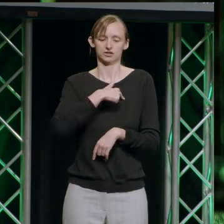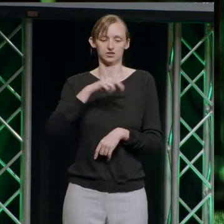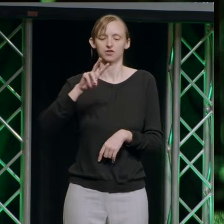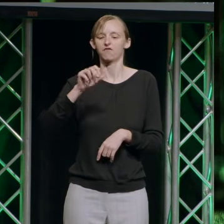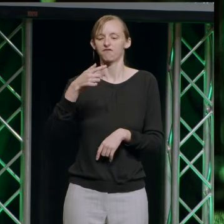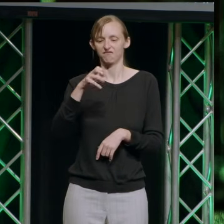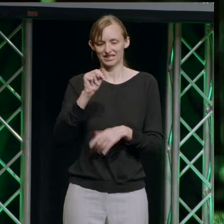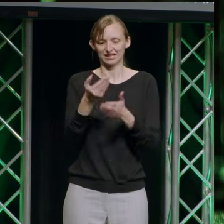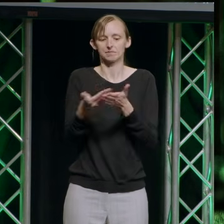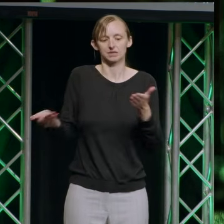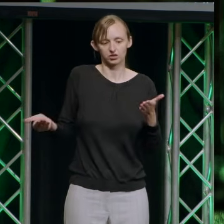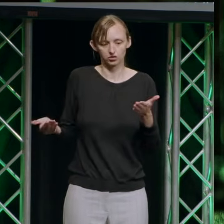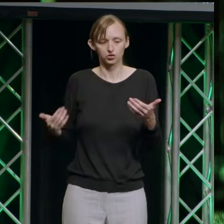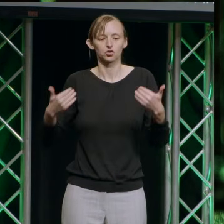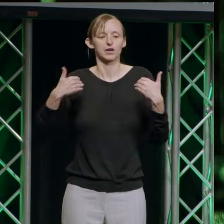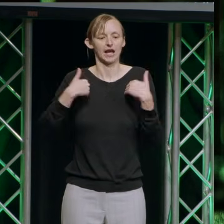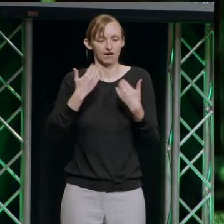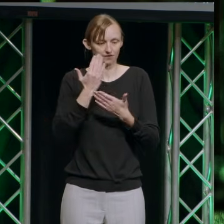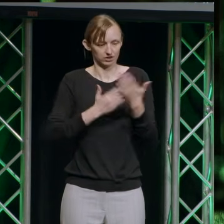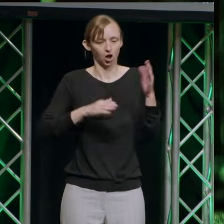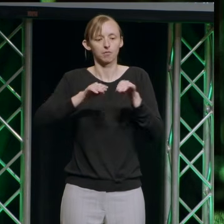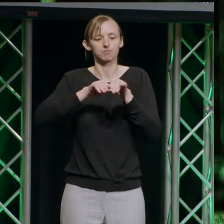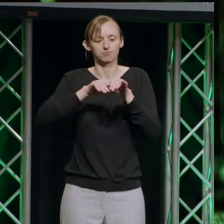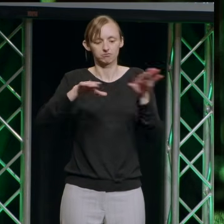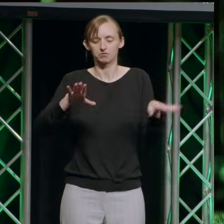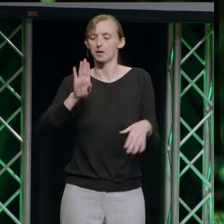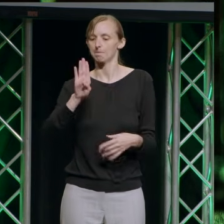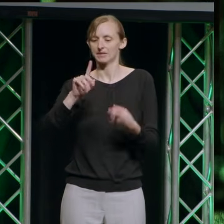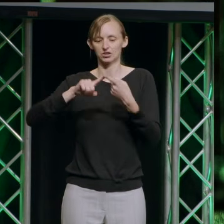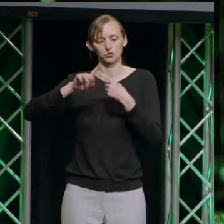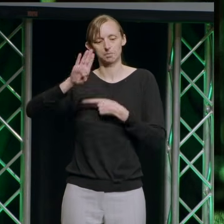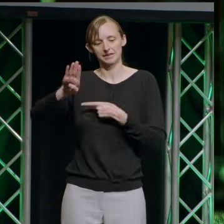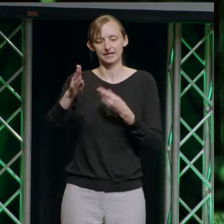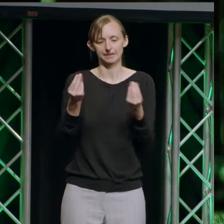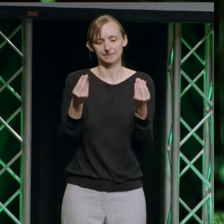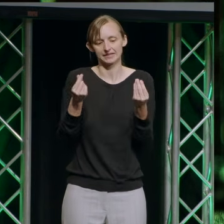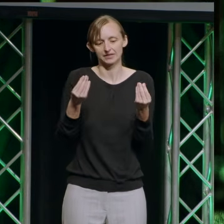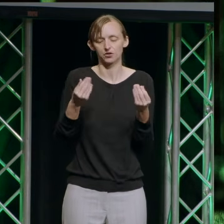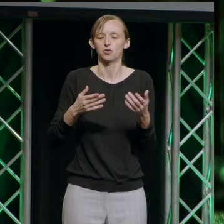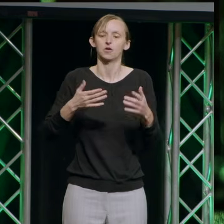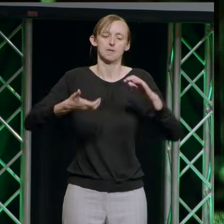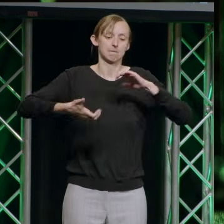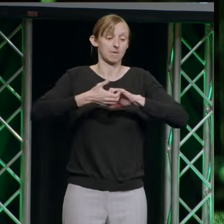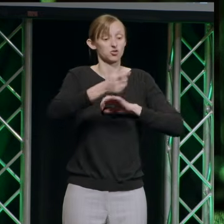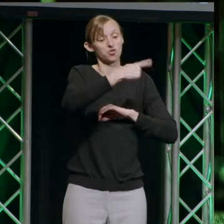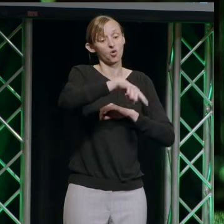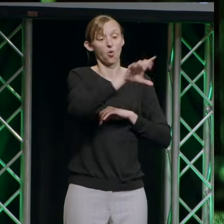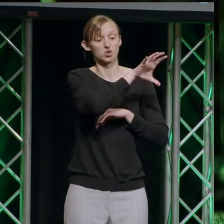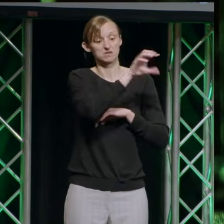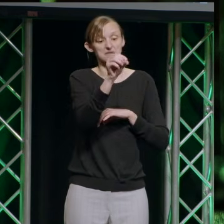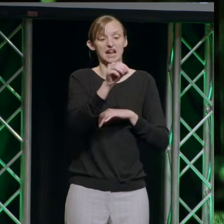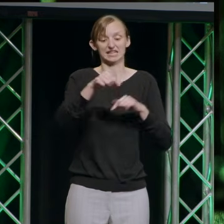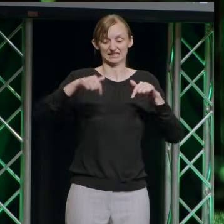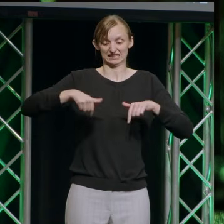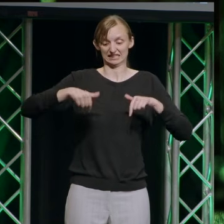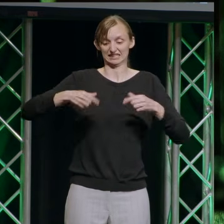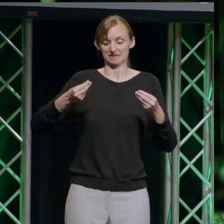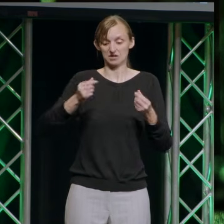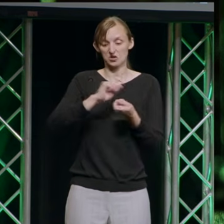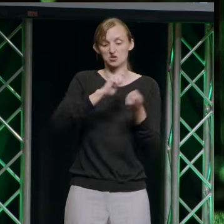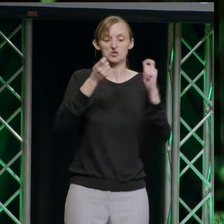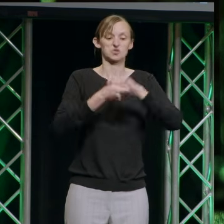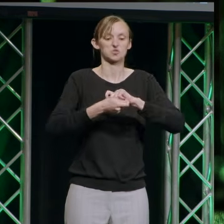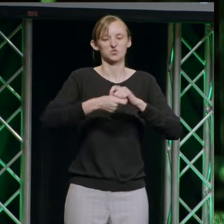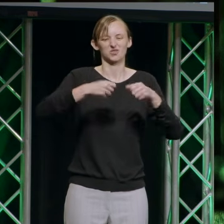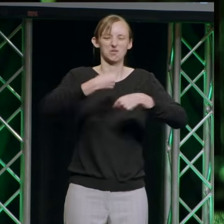So I'm excited to say we have traction. We're a B2B material science company, so we're partnering with brands who can convert this material into